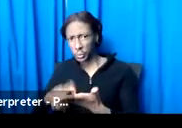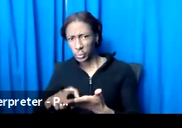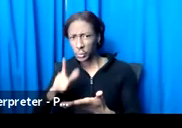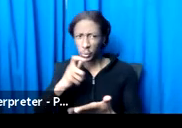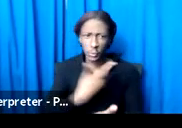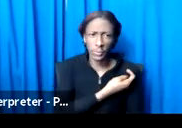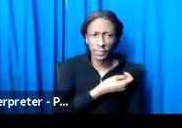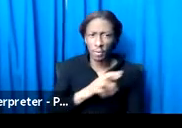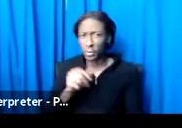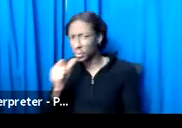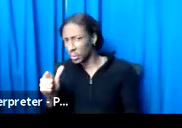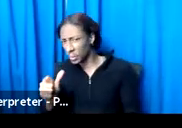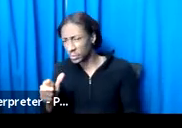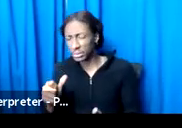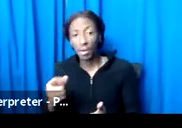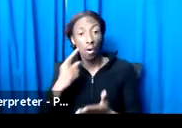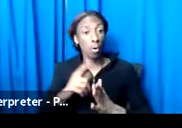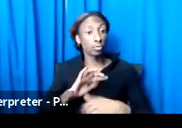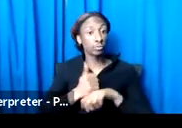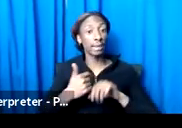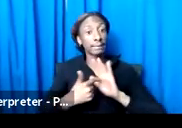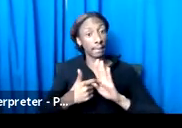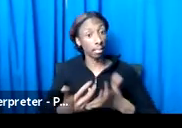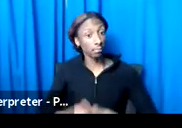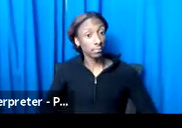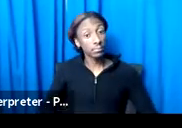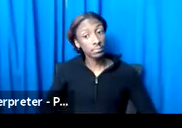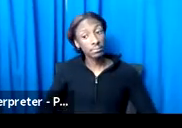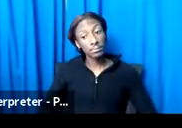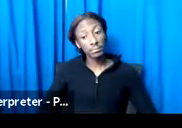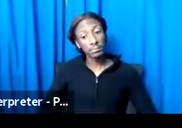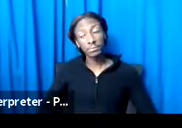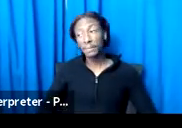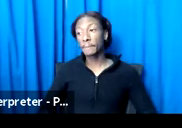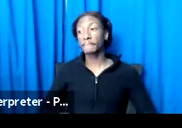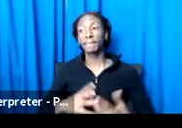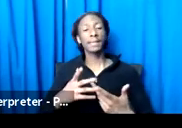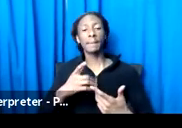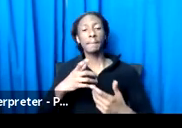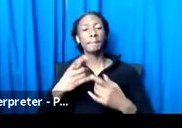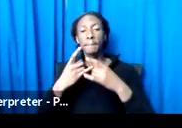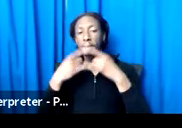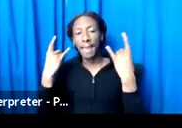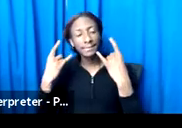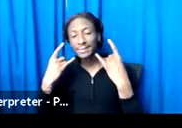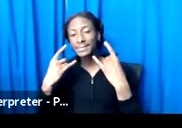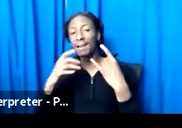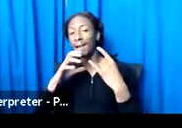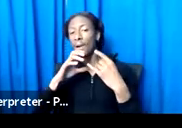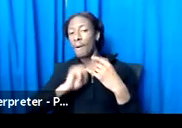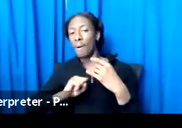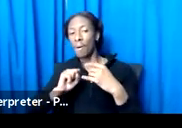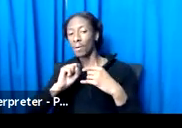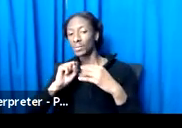or to set an example for not fully vaccinated campers. Masks should not be worn by children under the age of 2 years old.